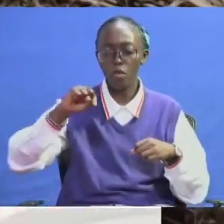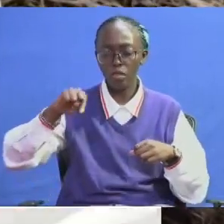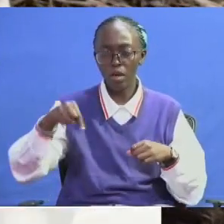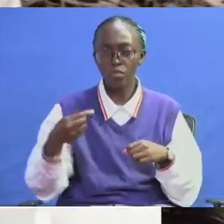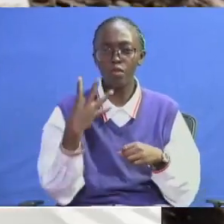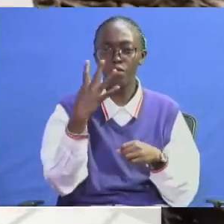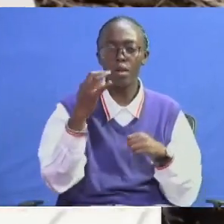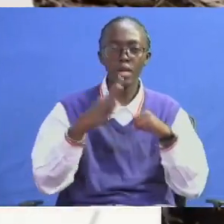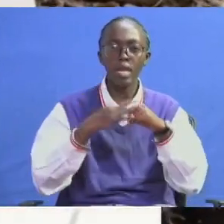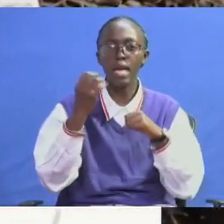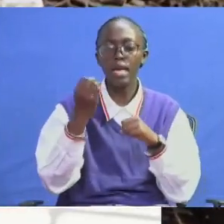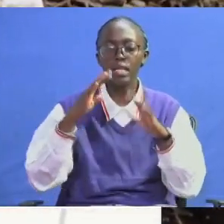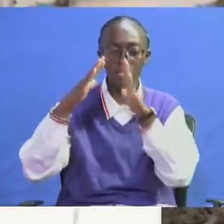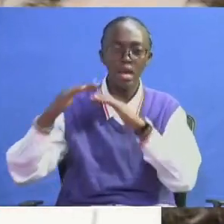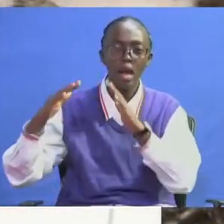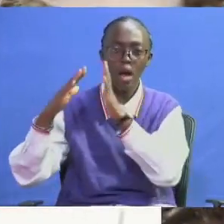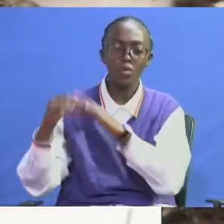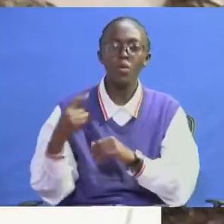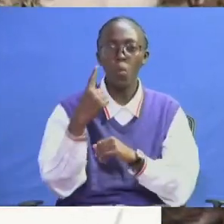24,484 households comprising of more than